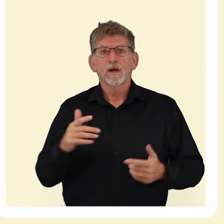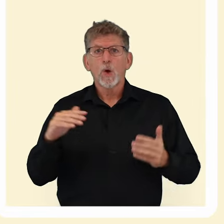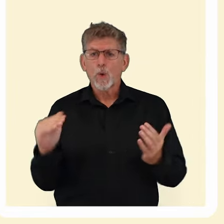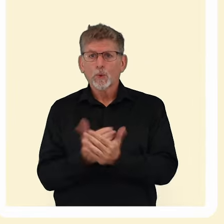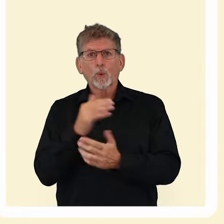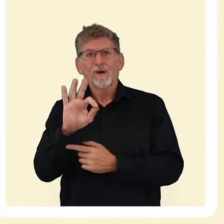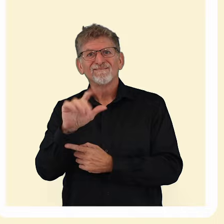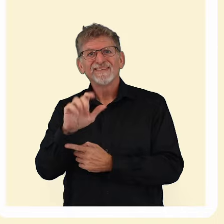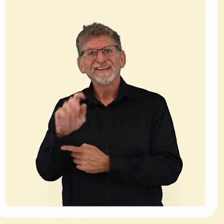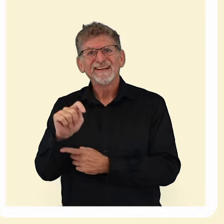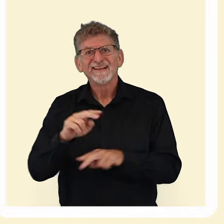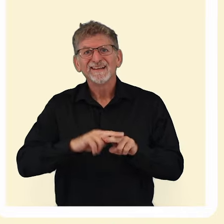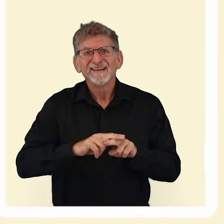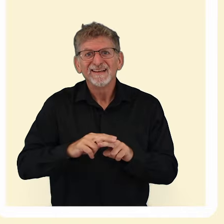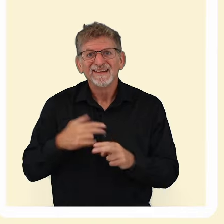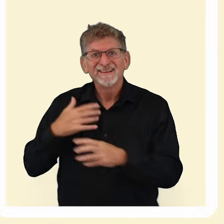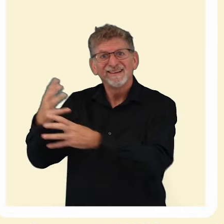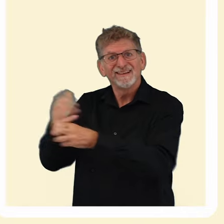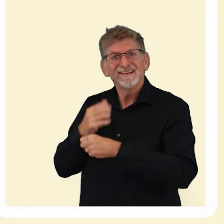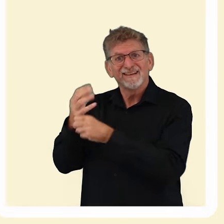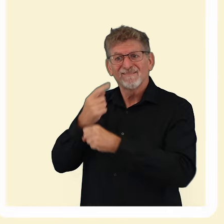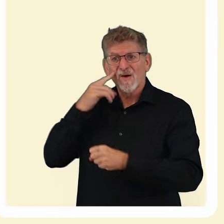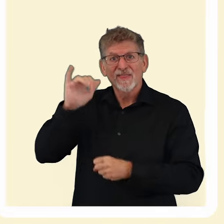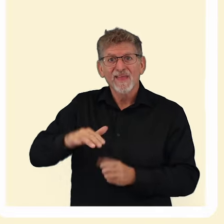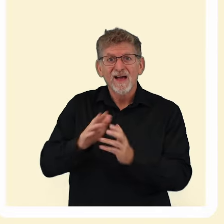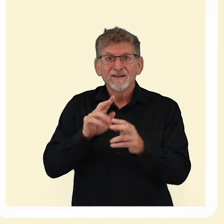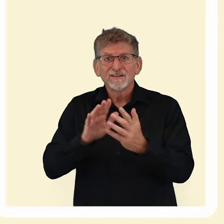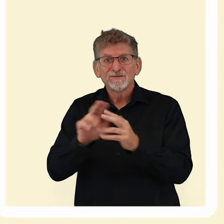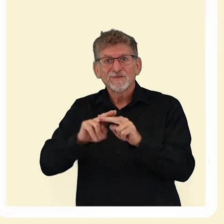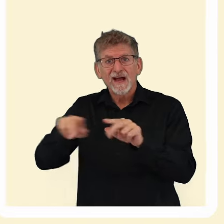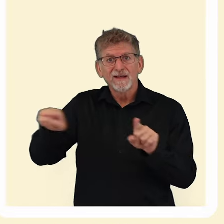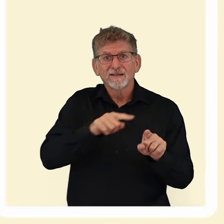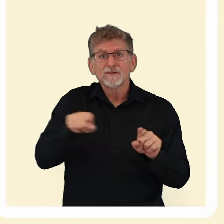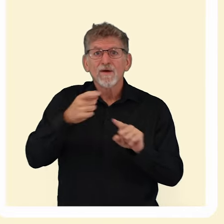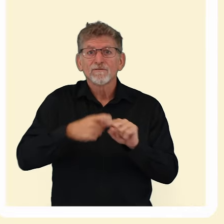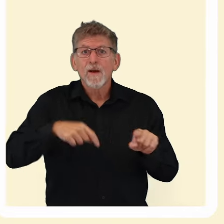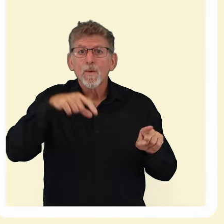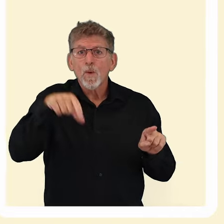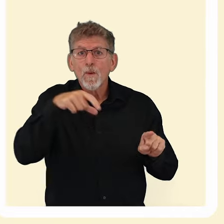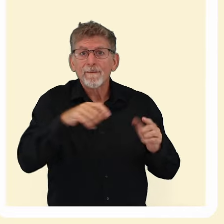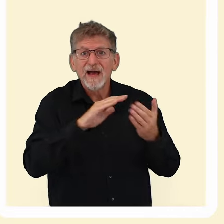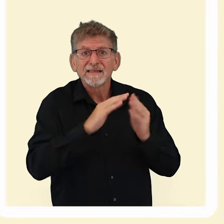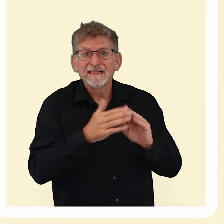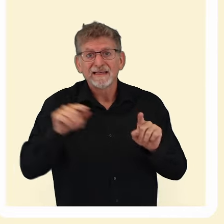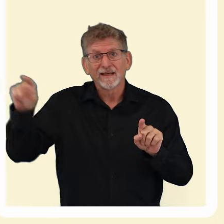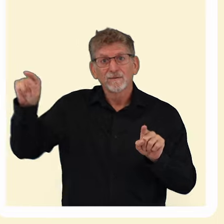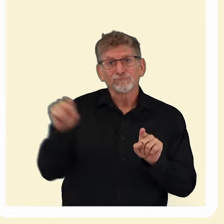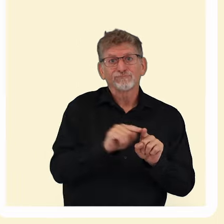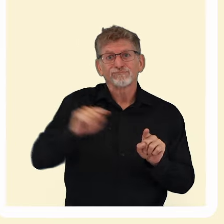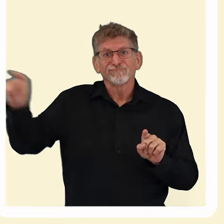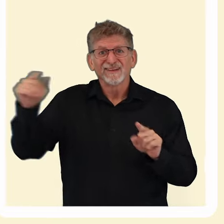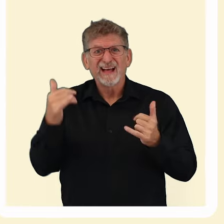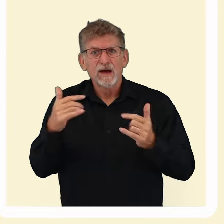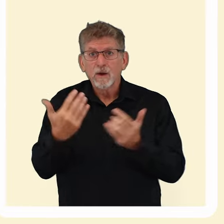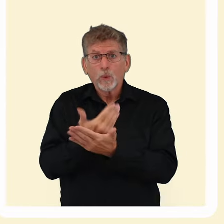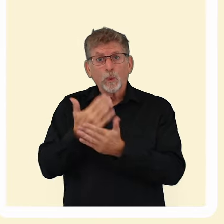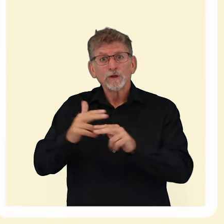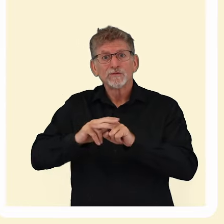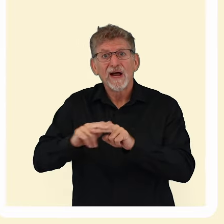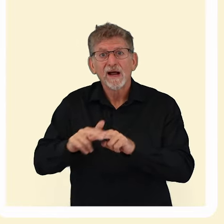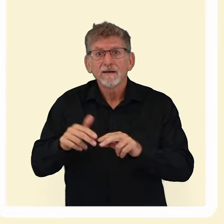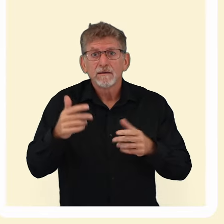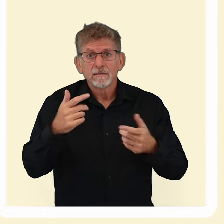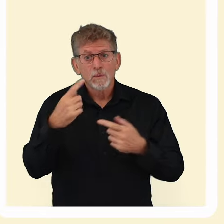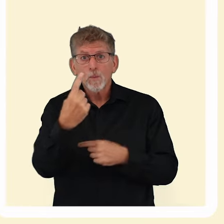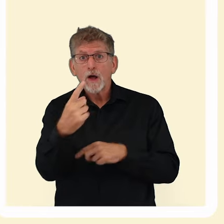to Windsor corridor, we're receiving new trains at the rate of one train a month right now, and we'll continue receiving those trains until